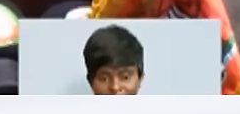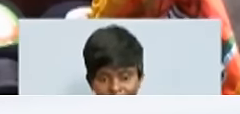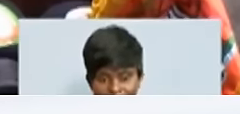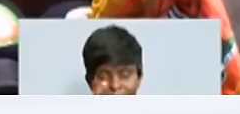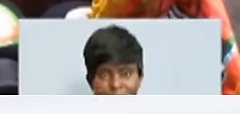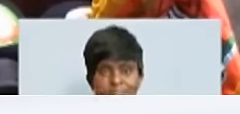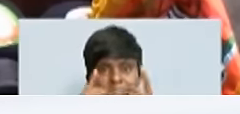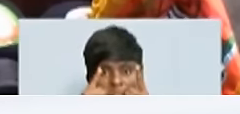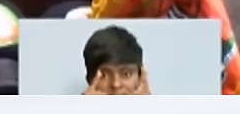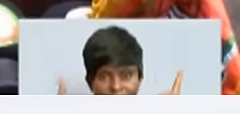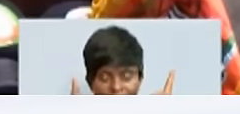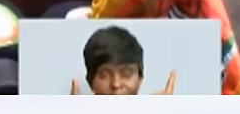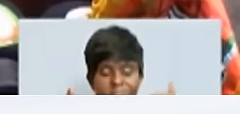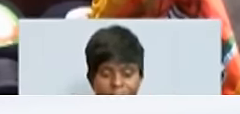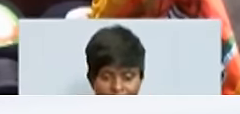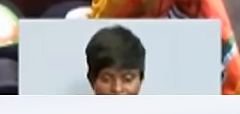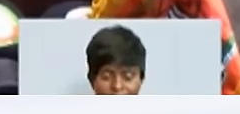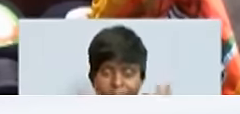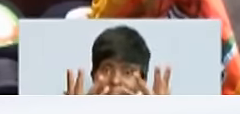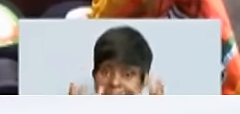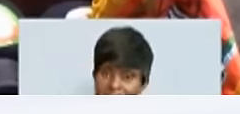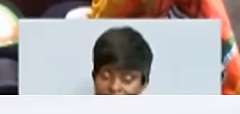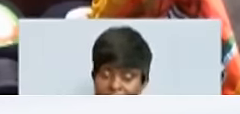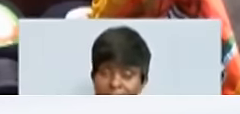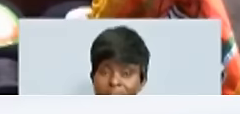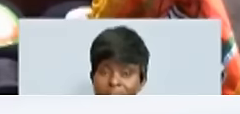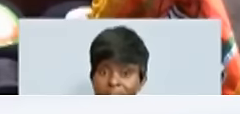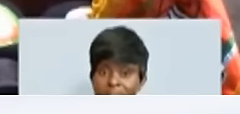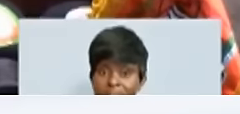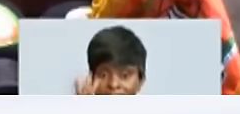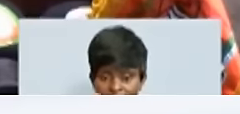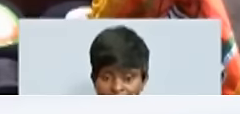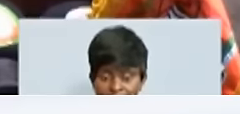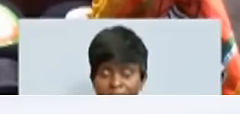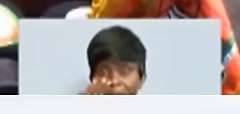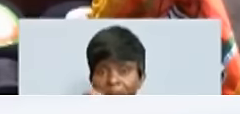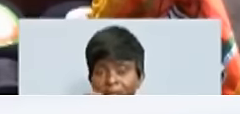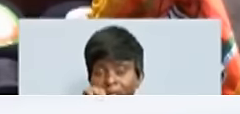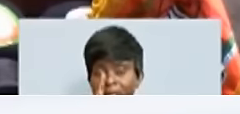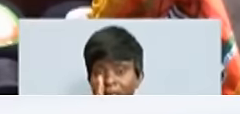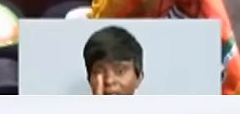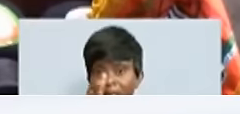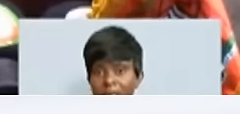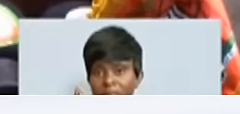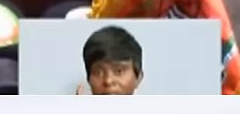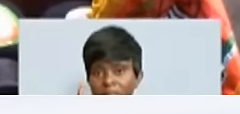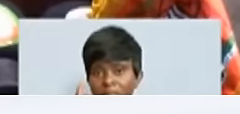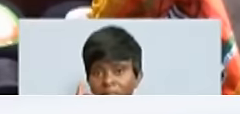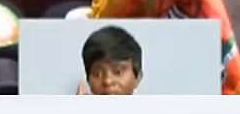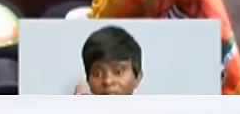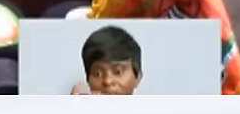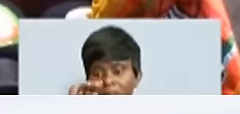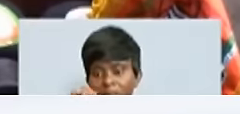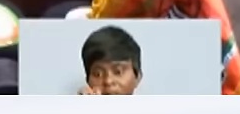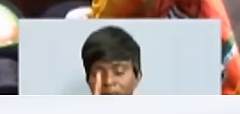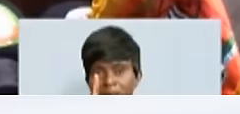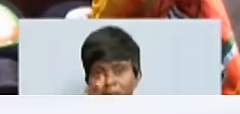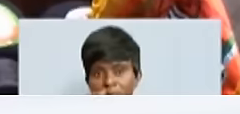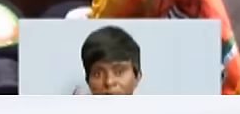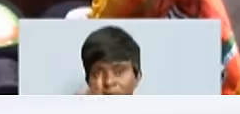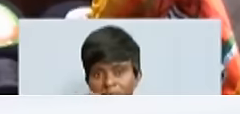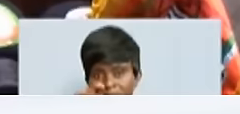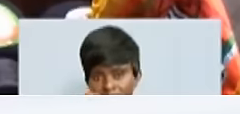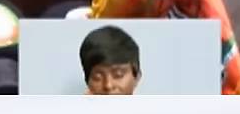with our declaration of the current drought due to El Nino as a national disaster and national emergency.